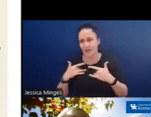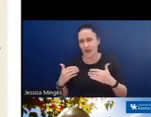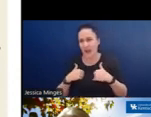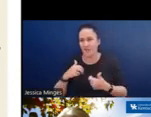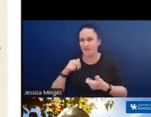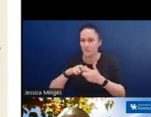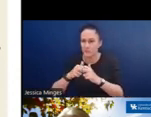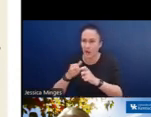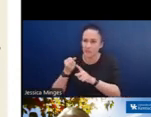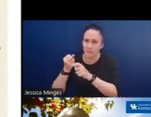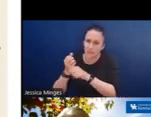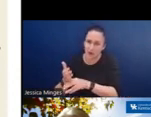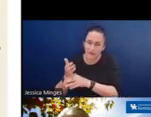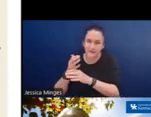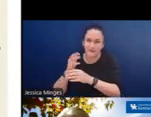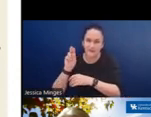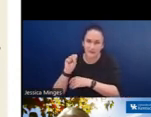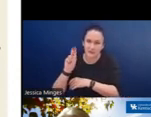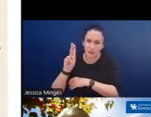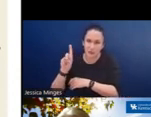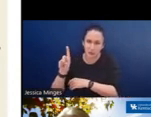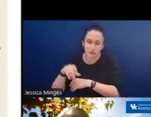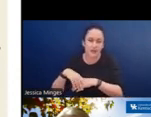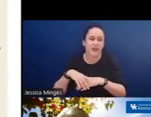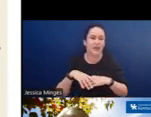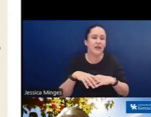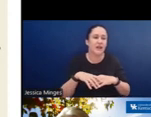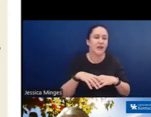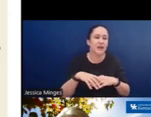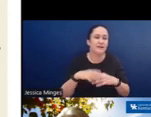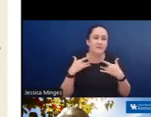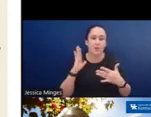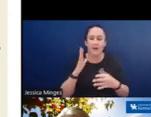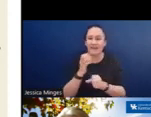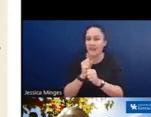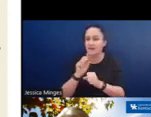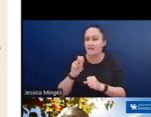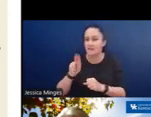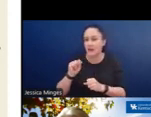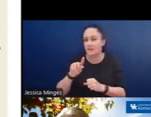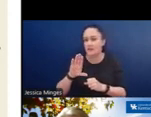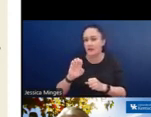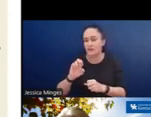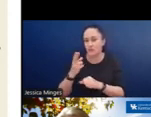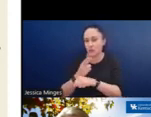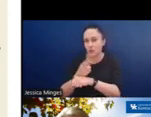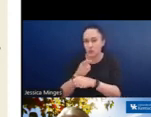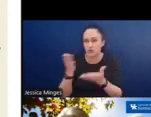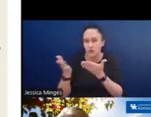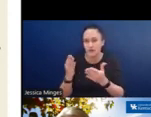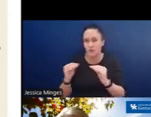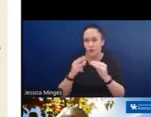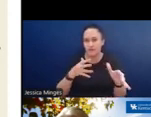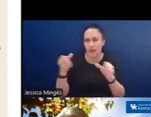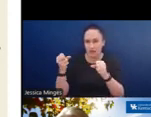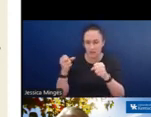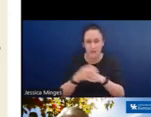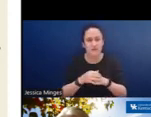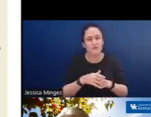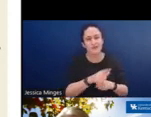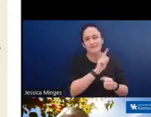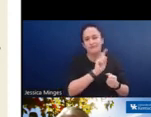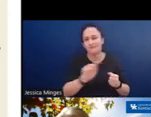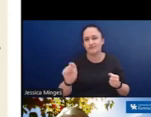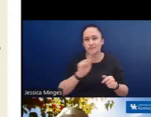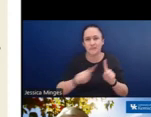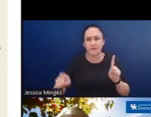use, and also are more likely to receive substance use services faster. So there are these benefits,